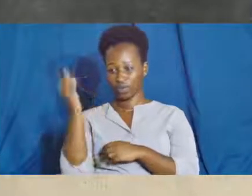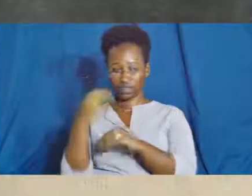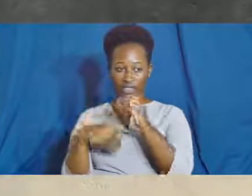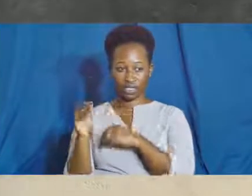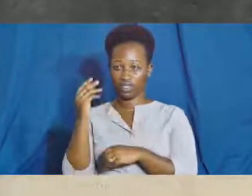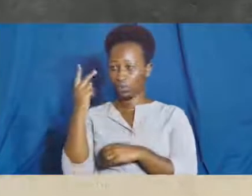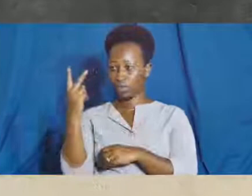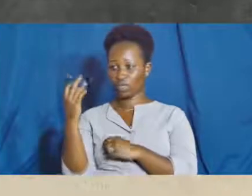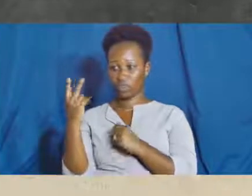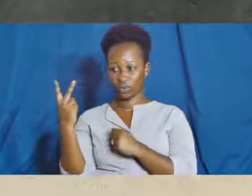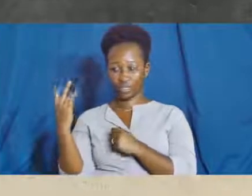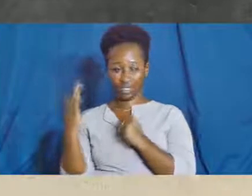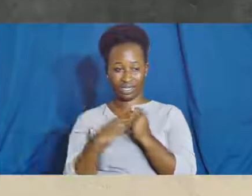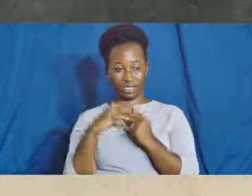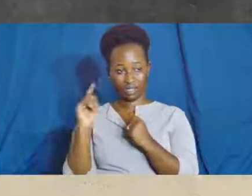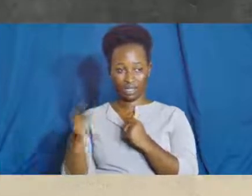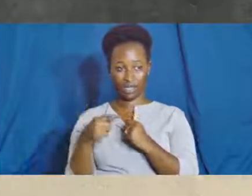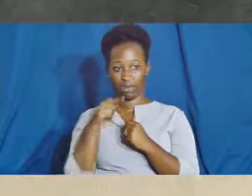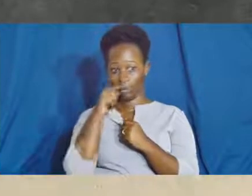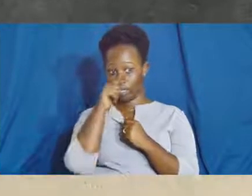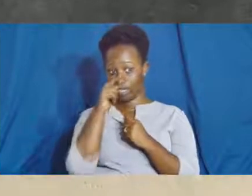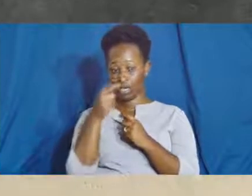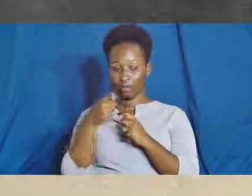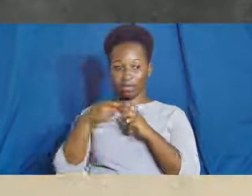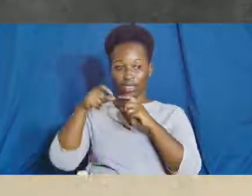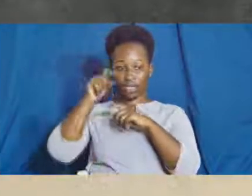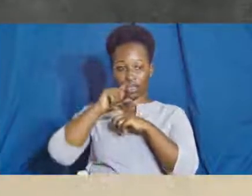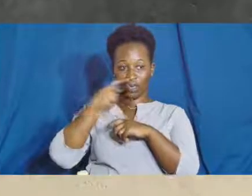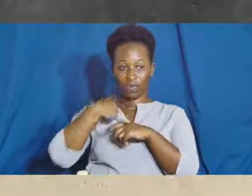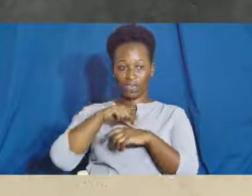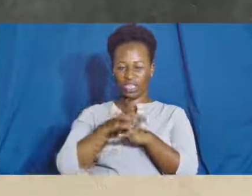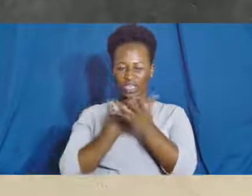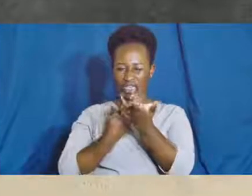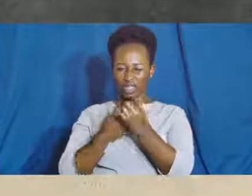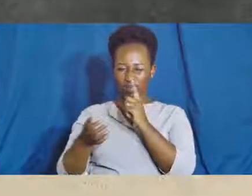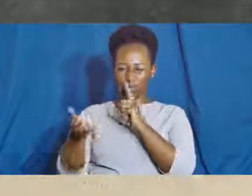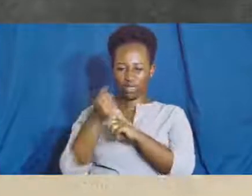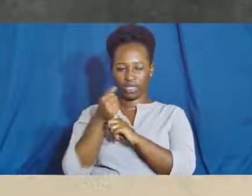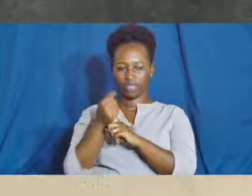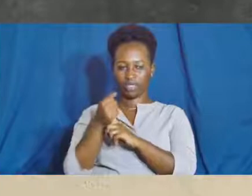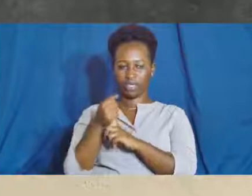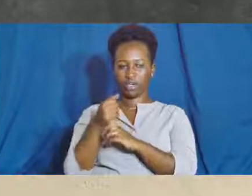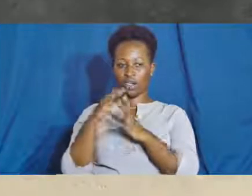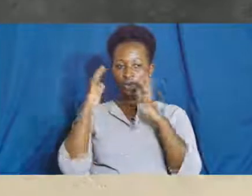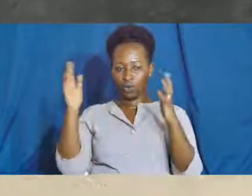228,000. So net sales are greater than cost of sales. So we expect to get a gross profit.